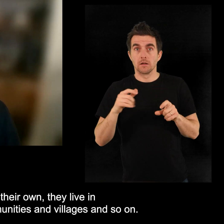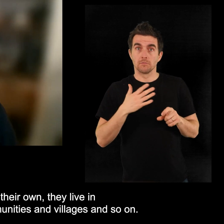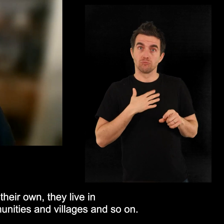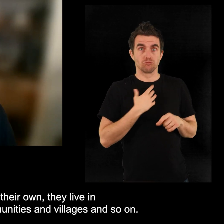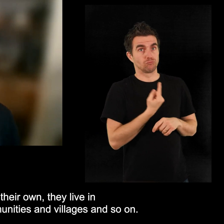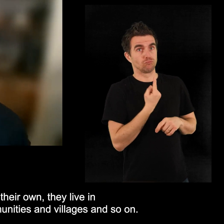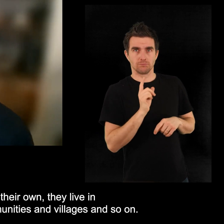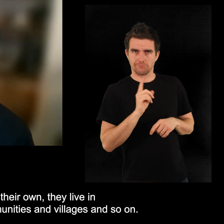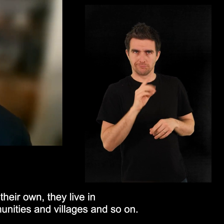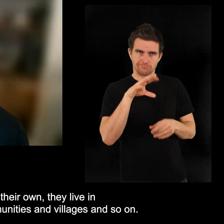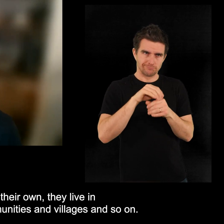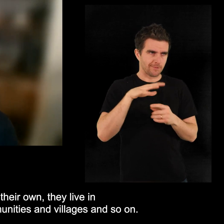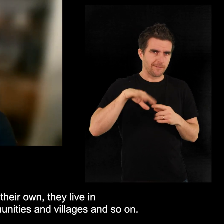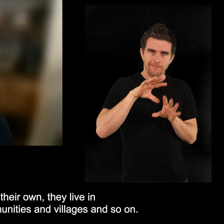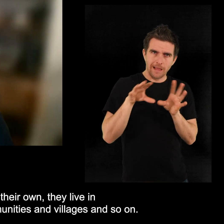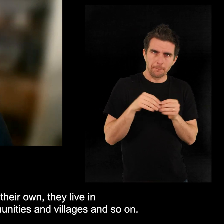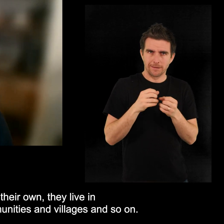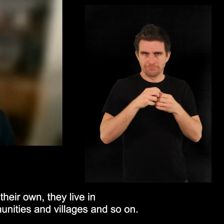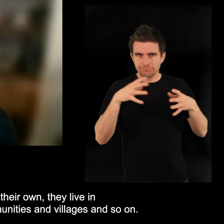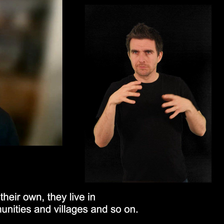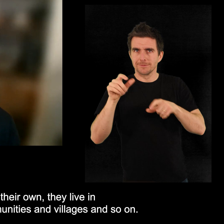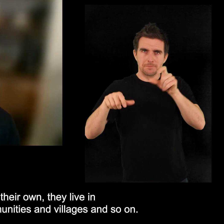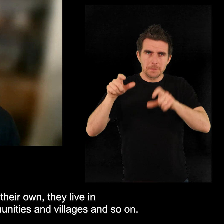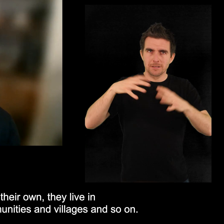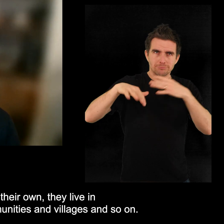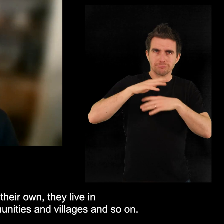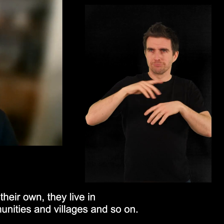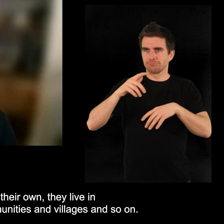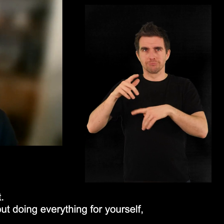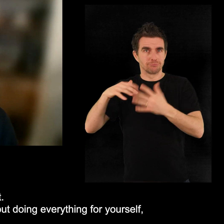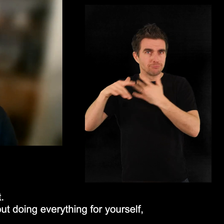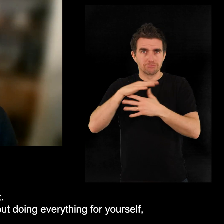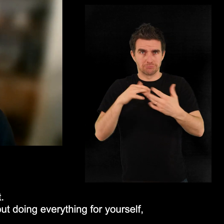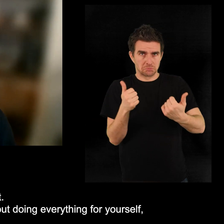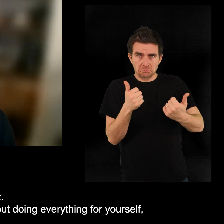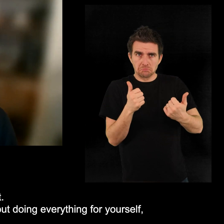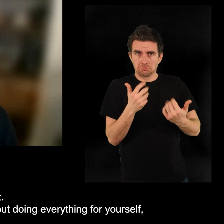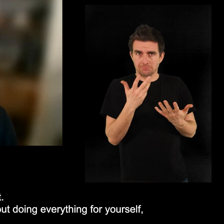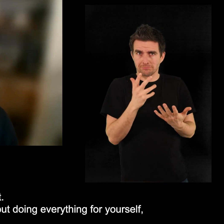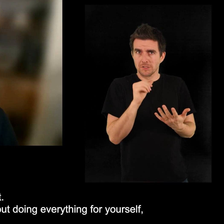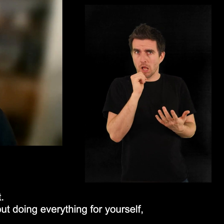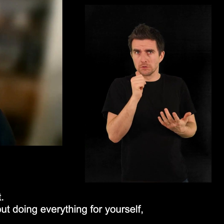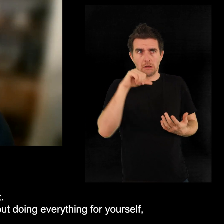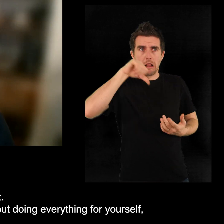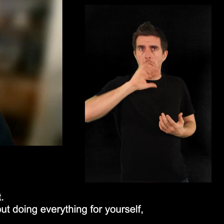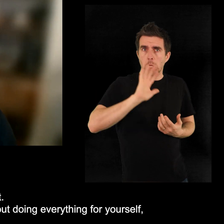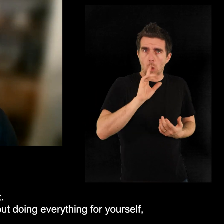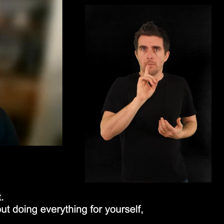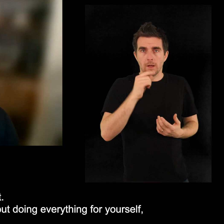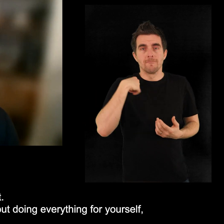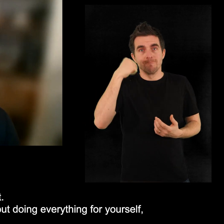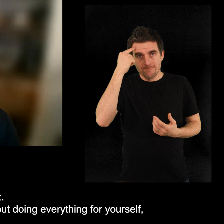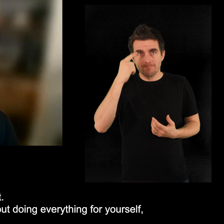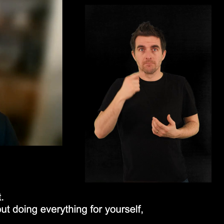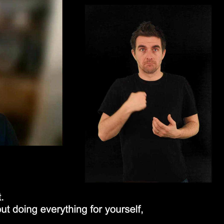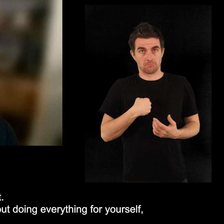don't live on their own. They live in large family groups, in communities, in villages, and so on. That's fine. It's not about that.